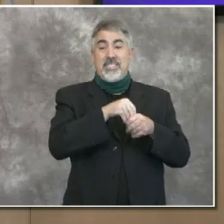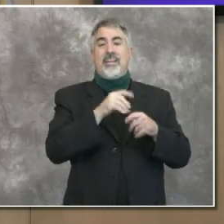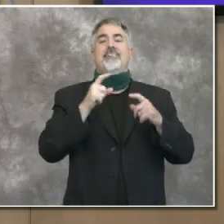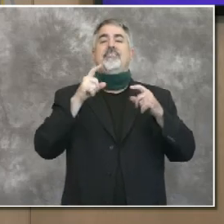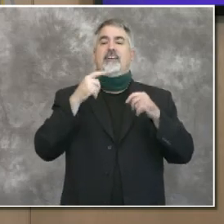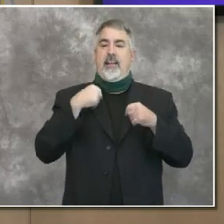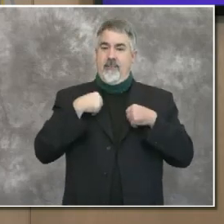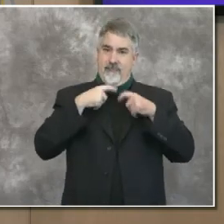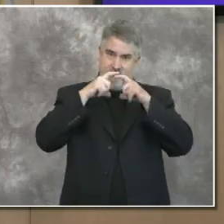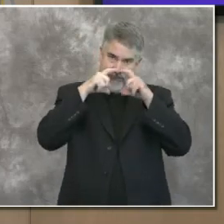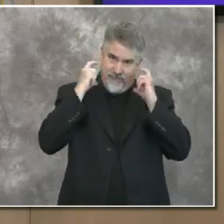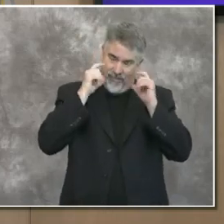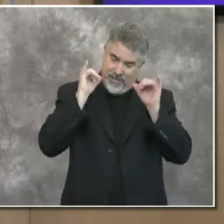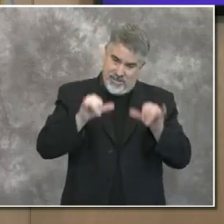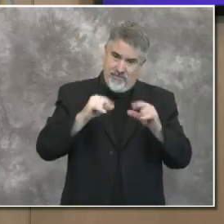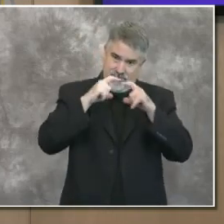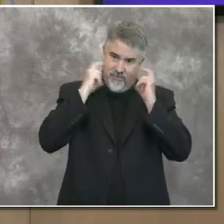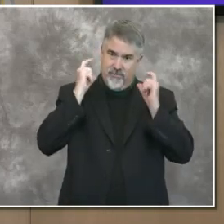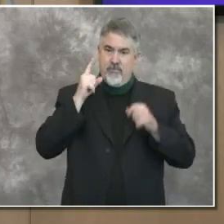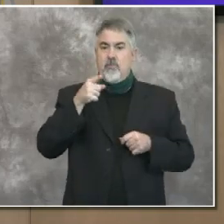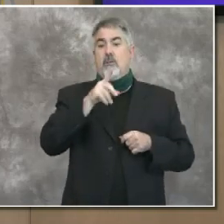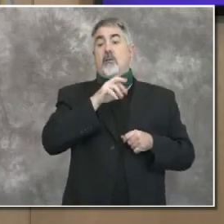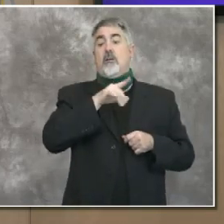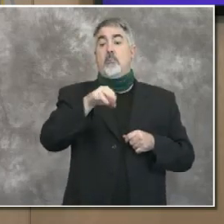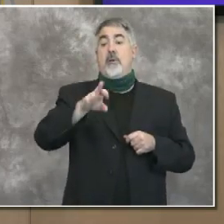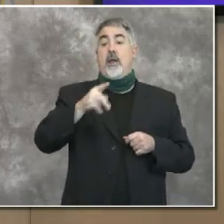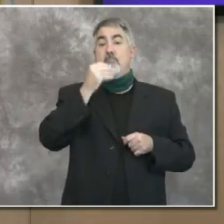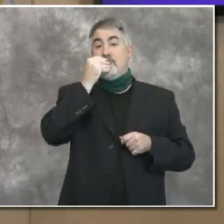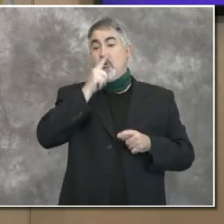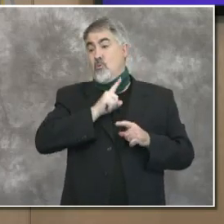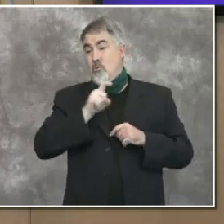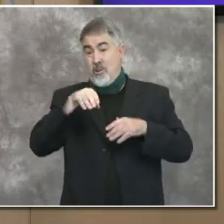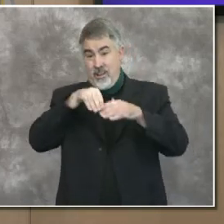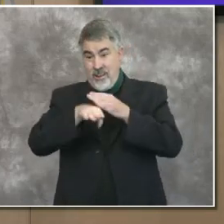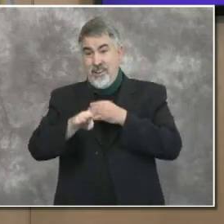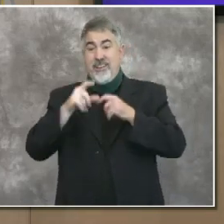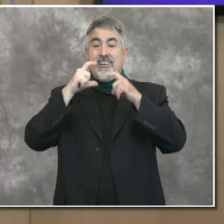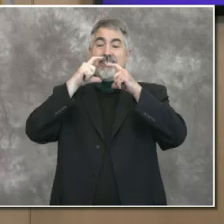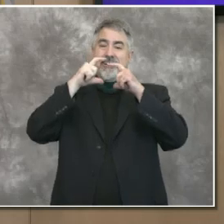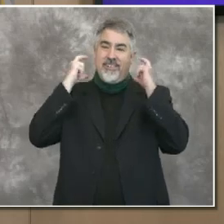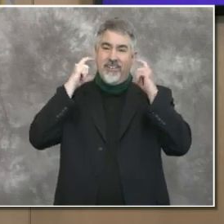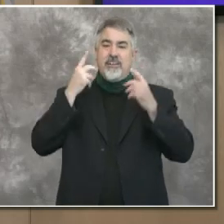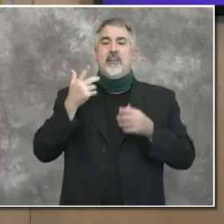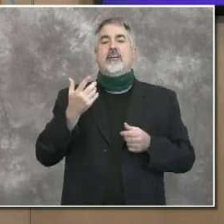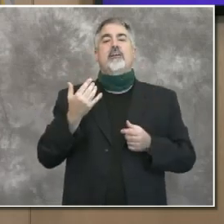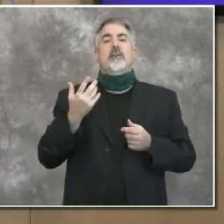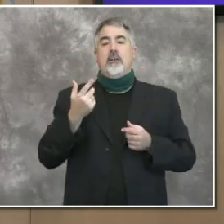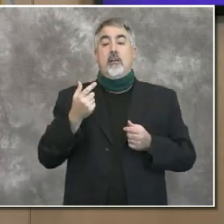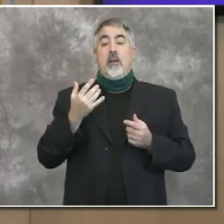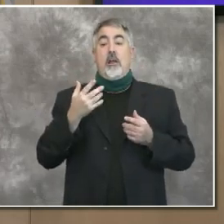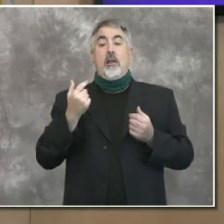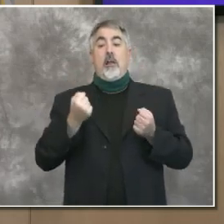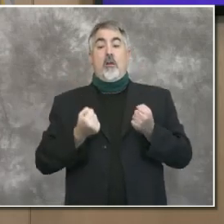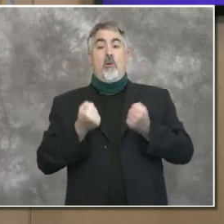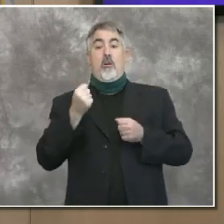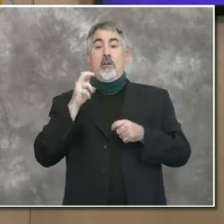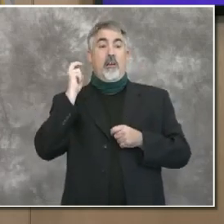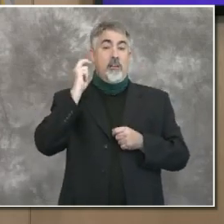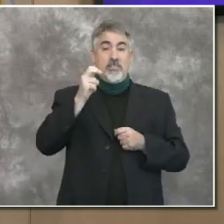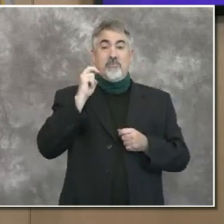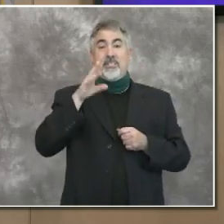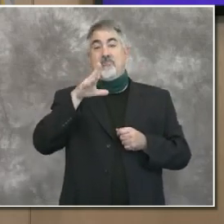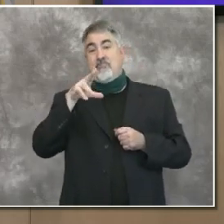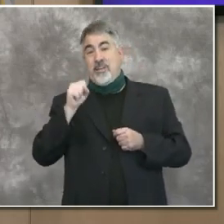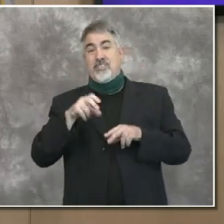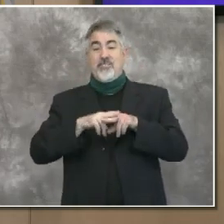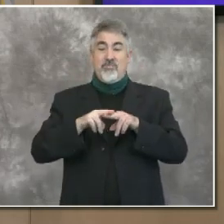covered. Same thing with picking up food at a restaurant, waiting for a ride on public transit, riding in a taxi or rideshare